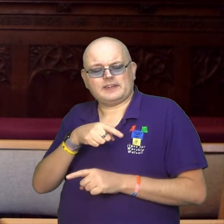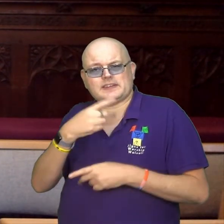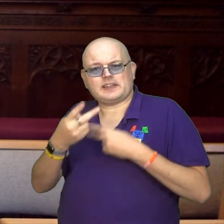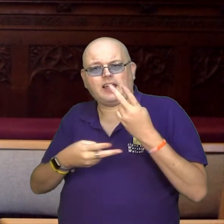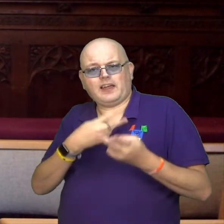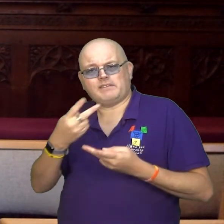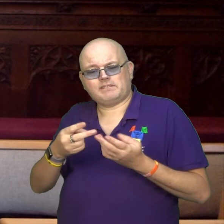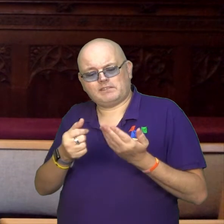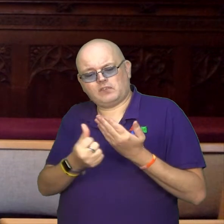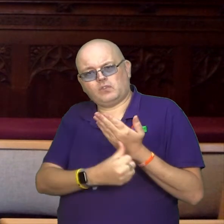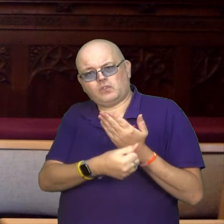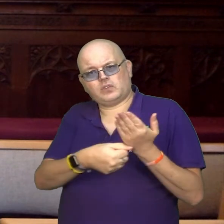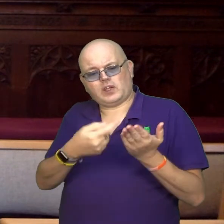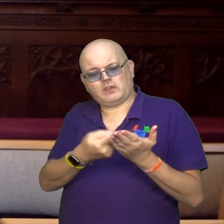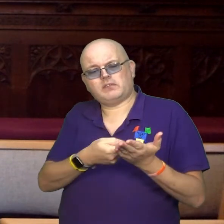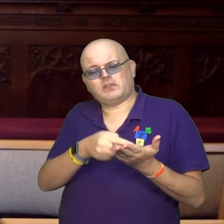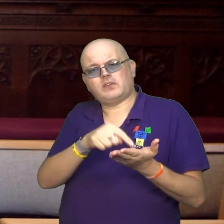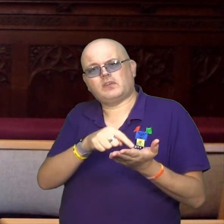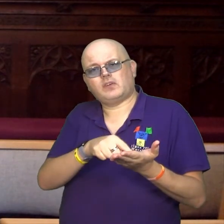psalmist,